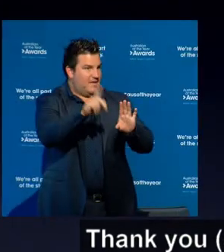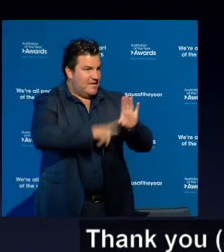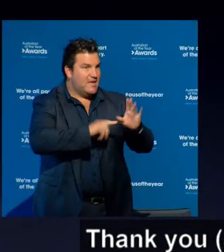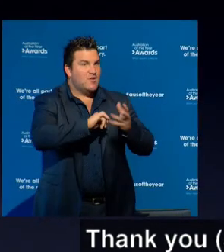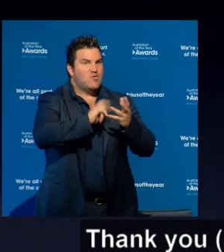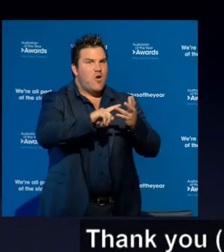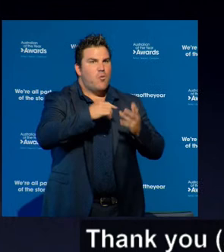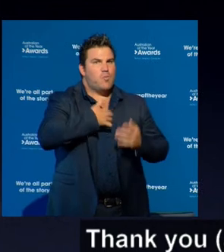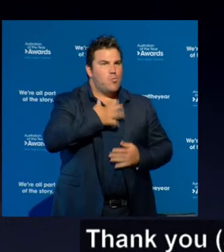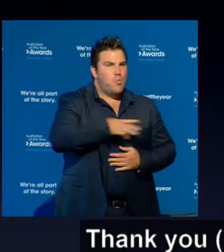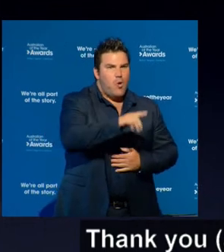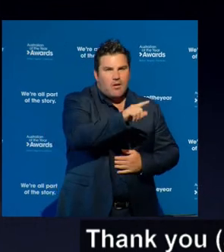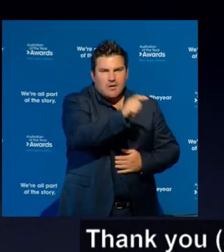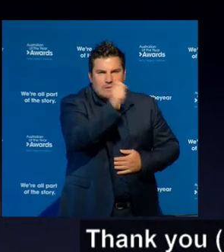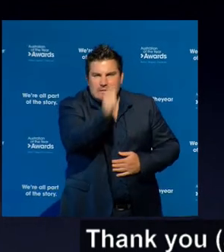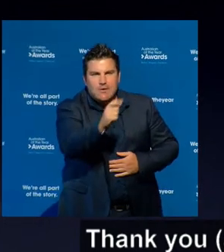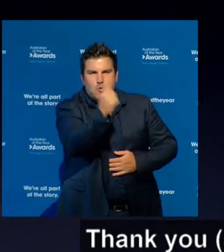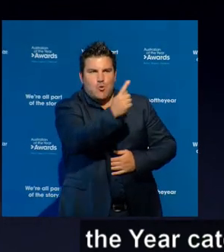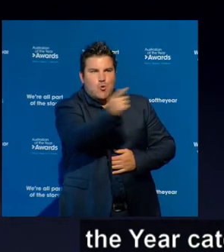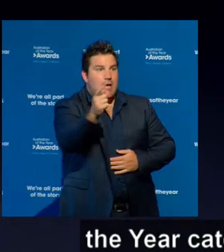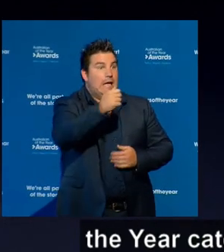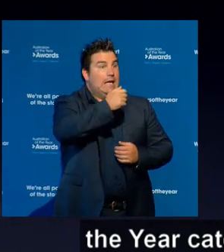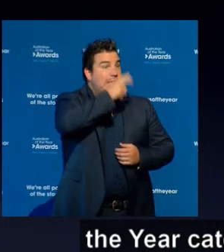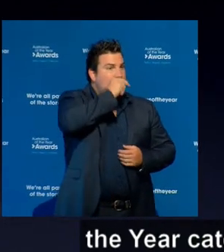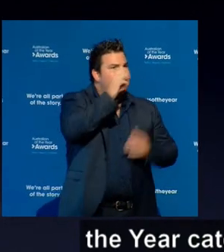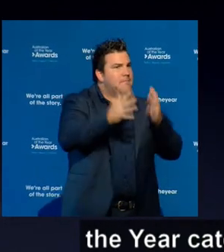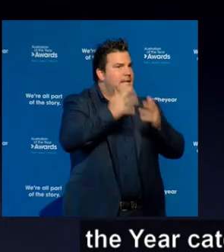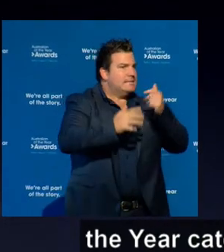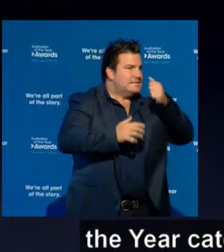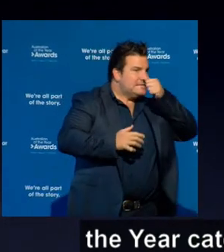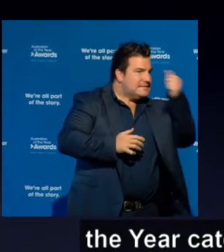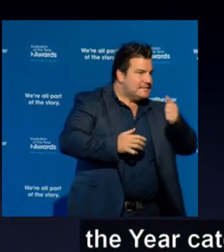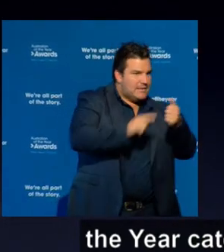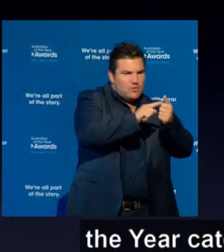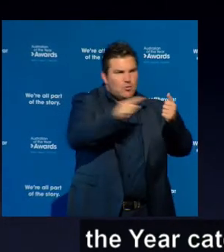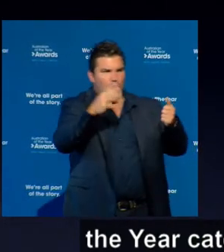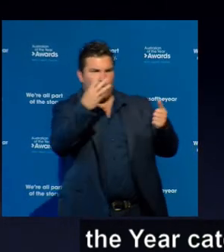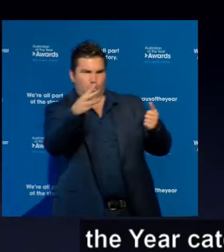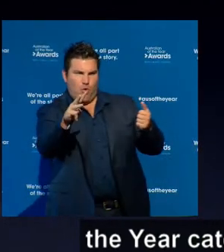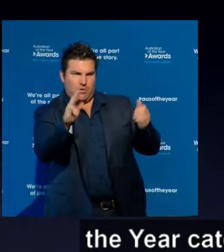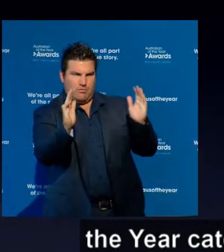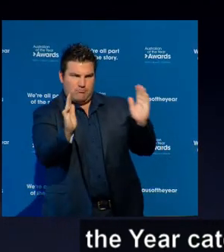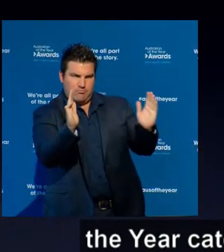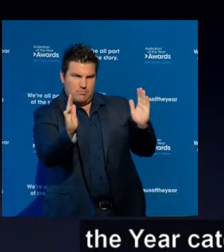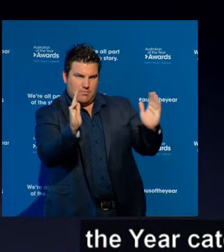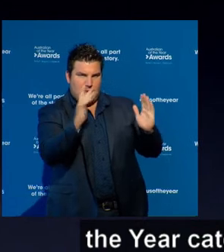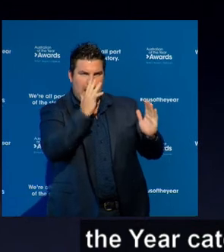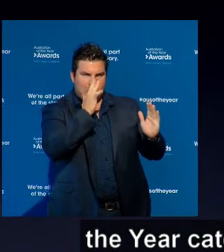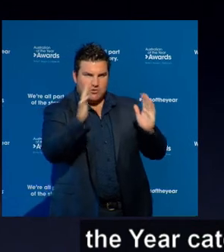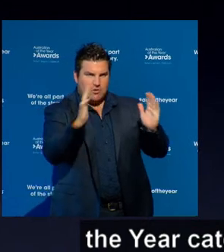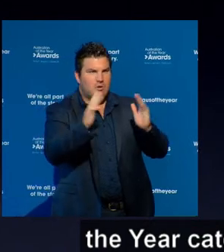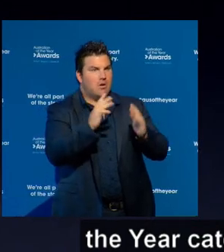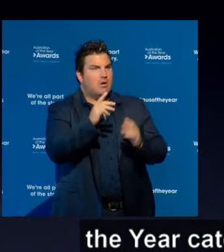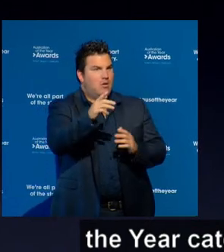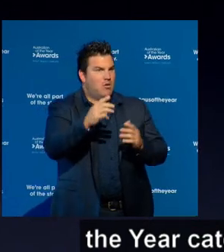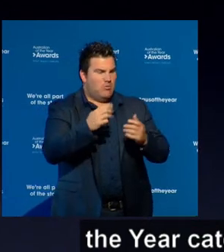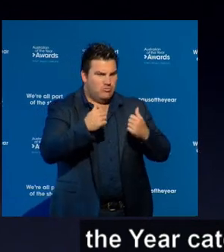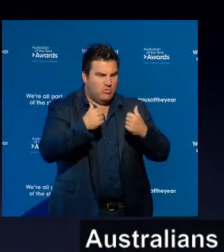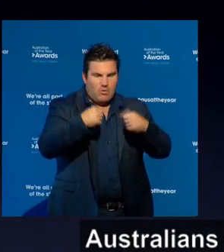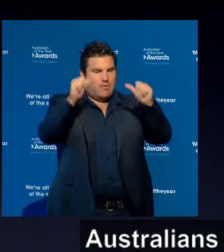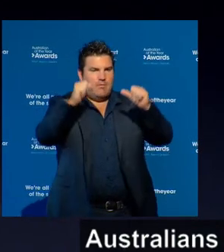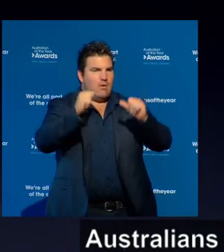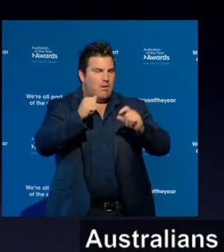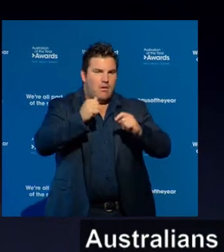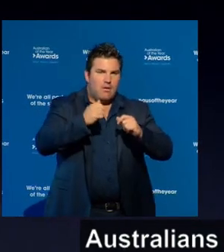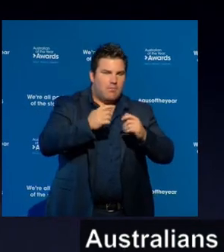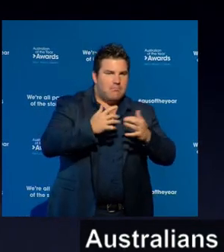young Australians aged between 16 and 30 who have accomplished great things already in all walks